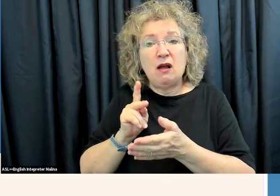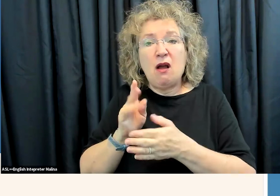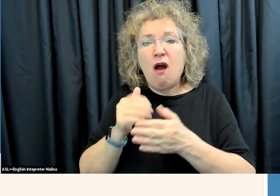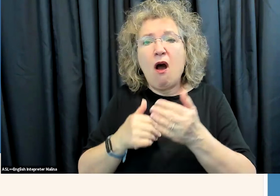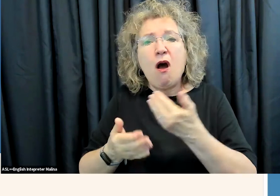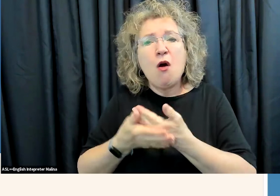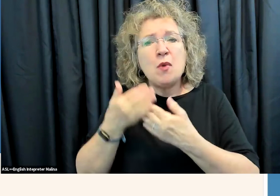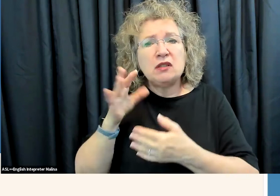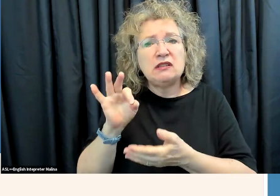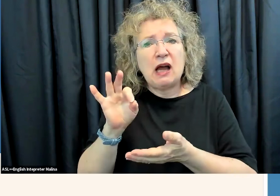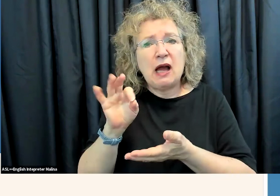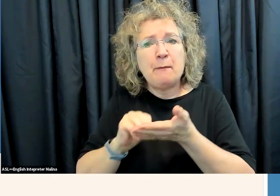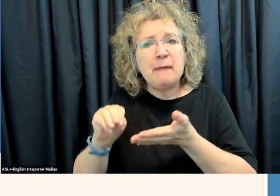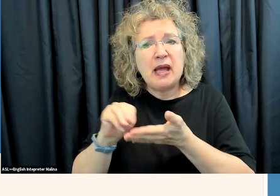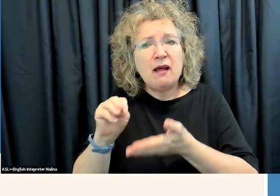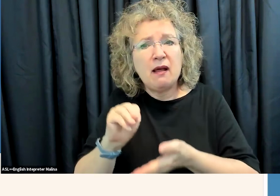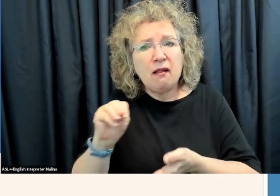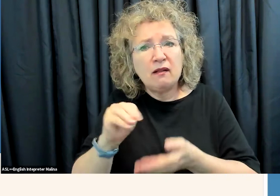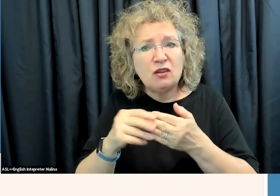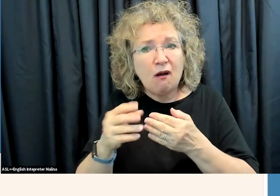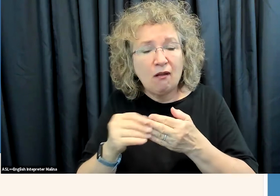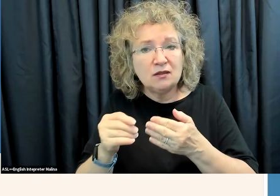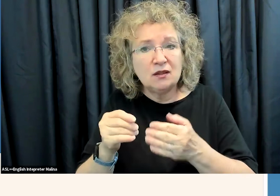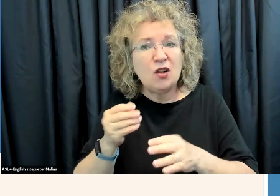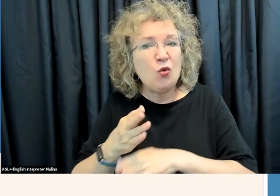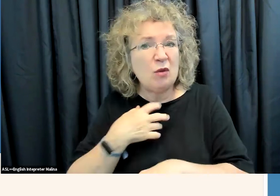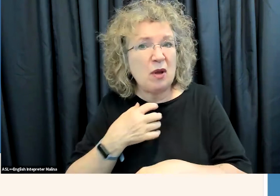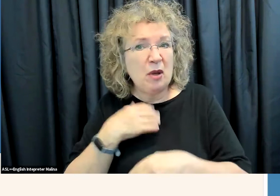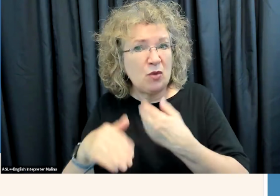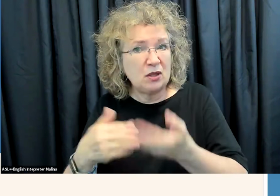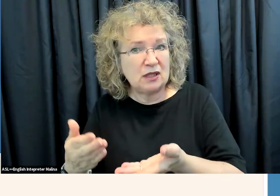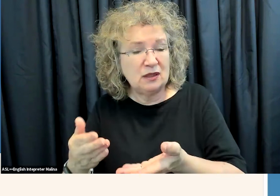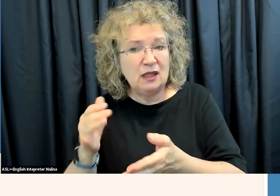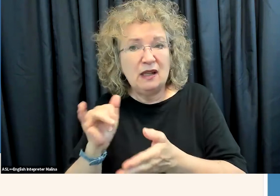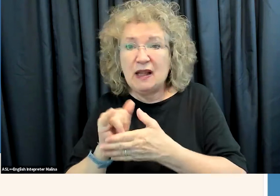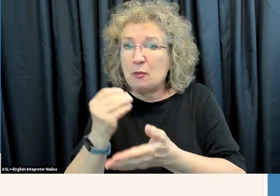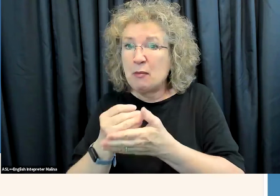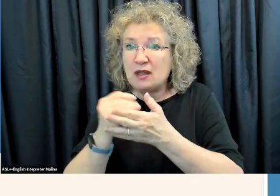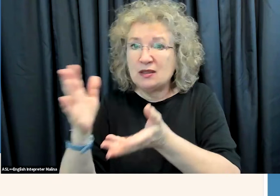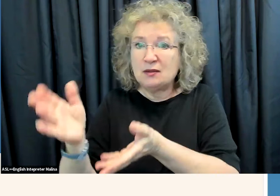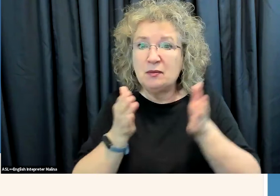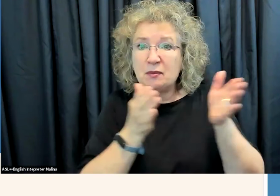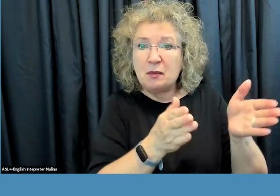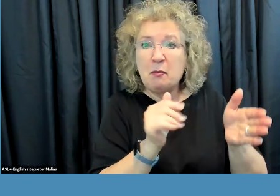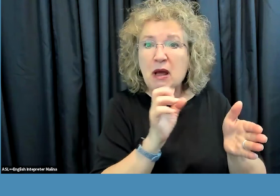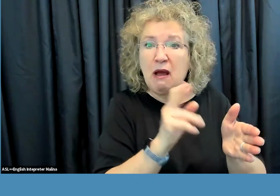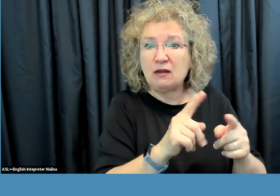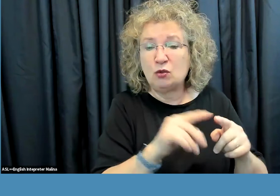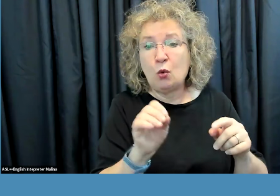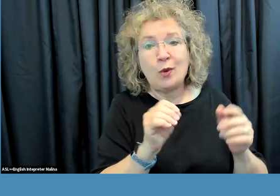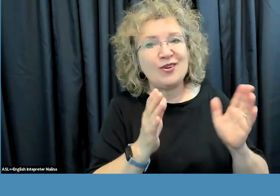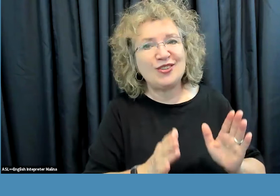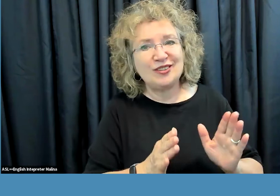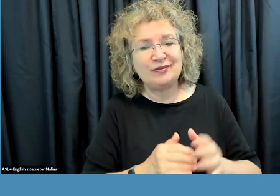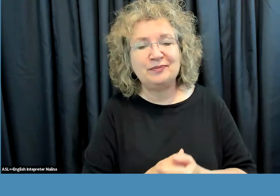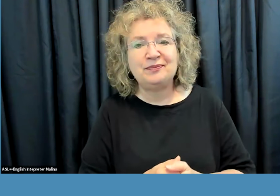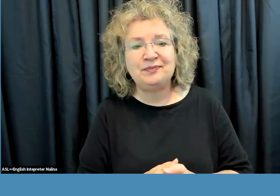complaints process, and that's money that goes right back to Oregonians. Next slide, please.